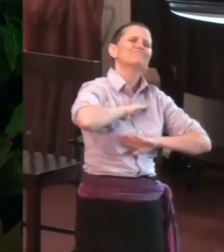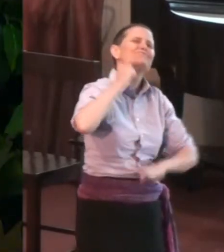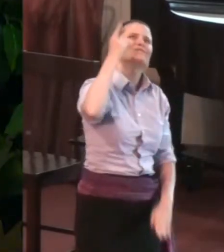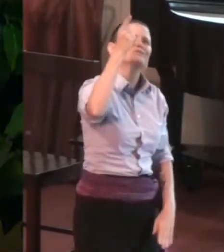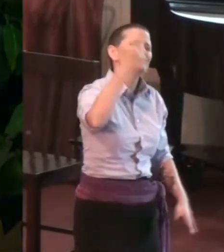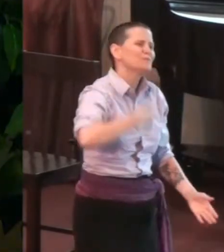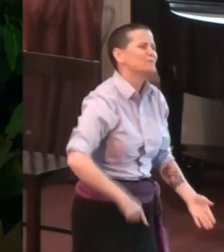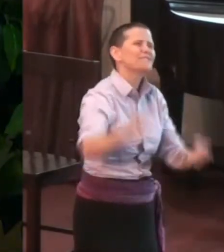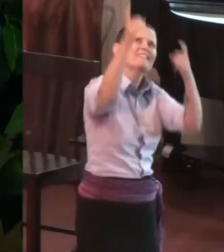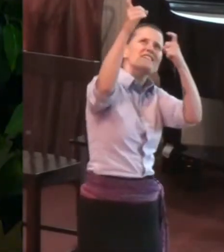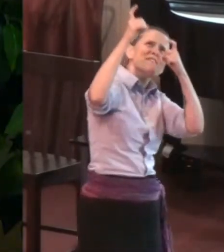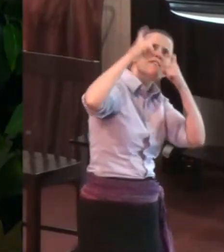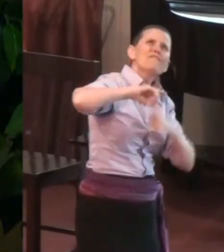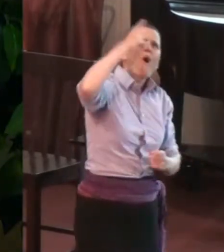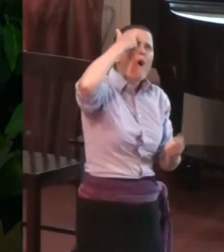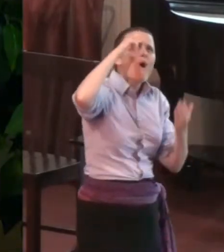You're the hope for